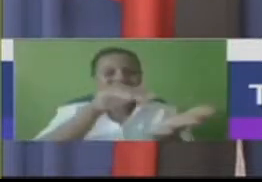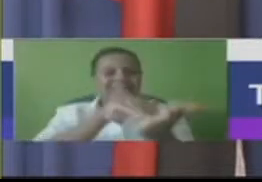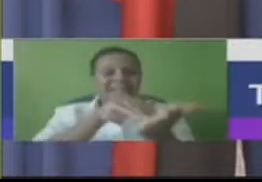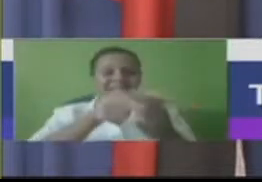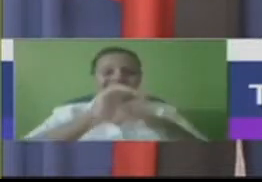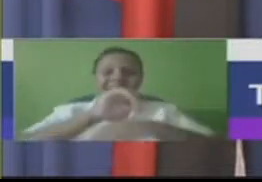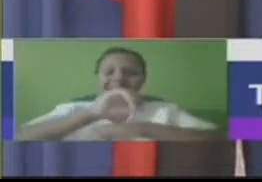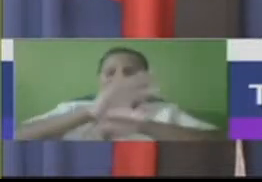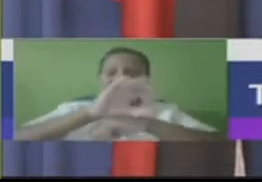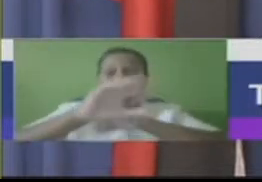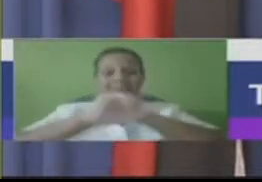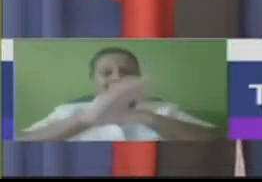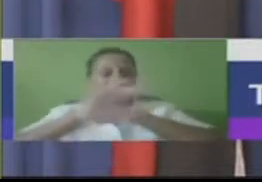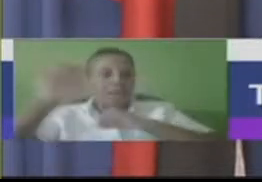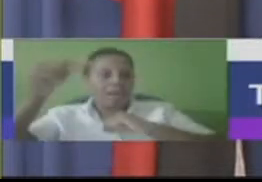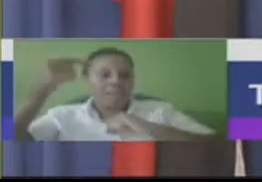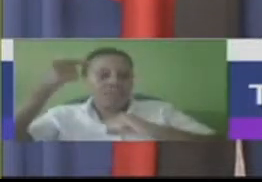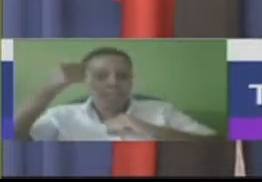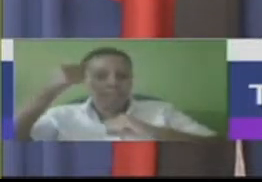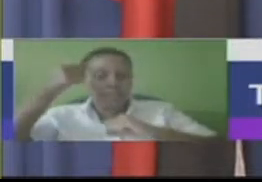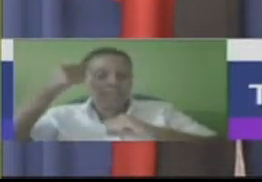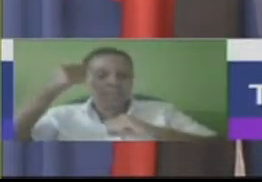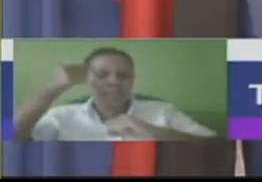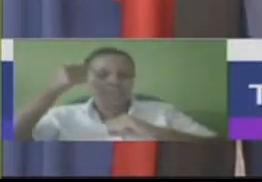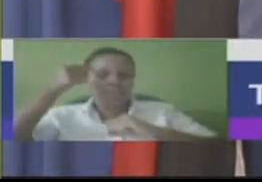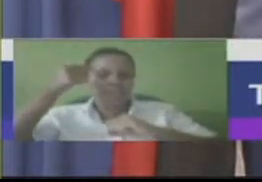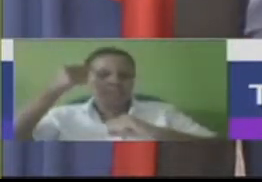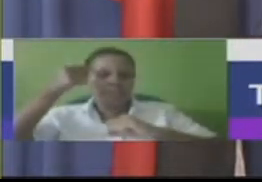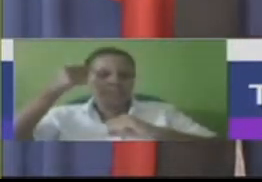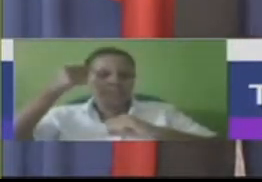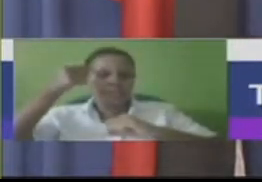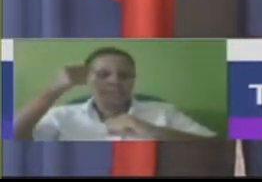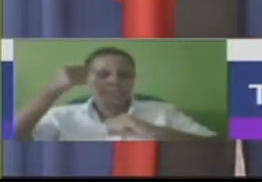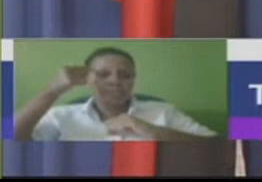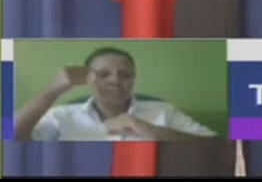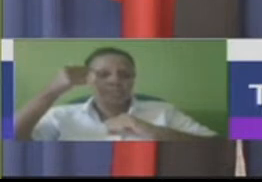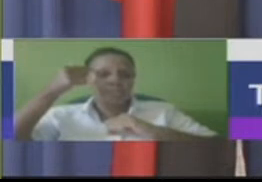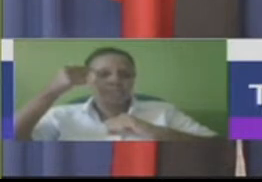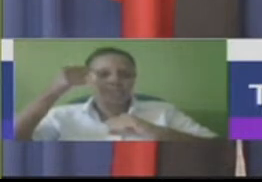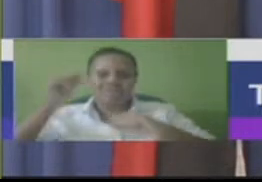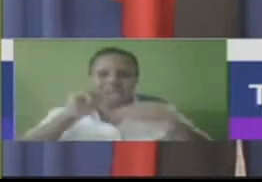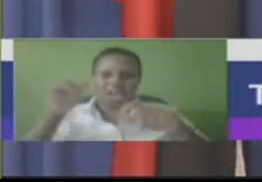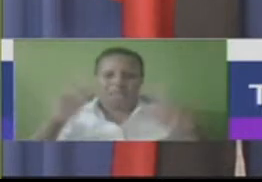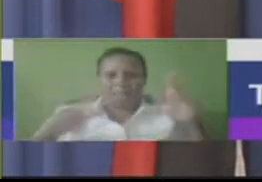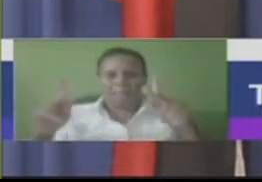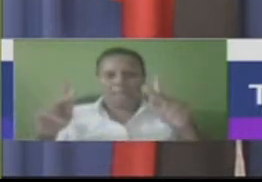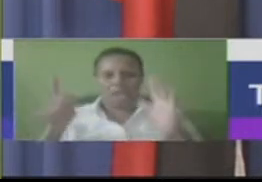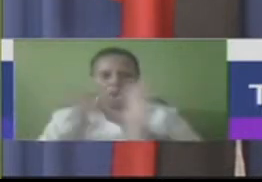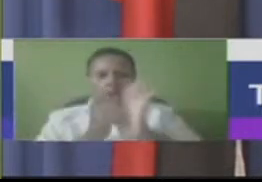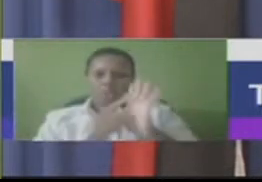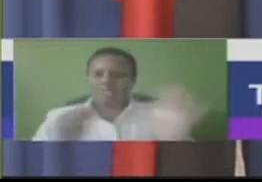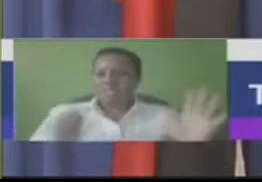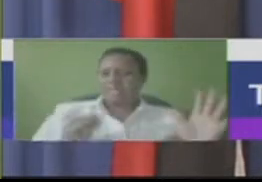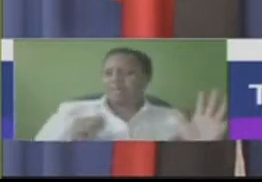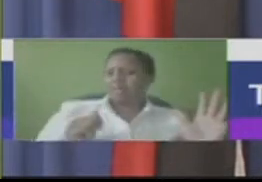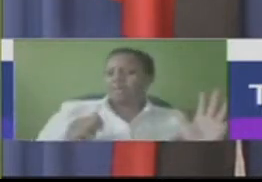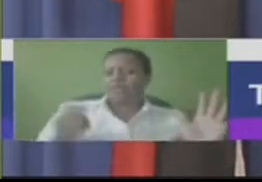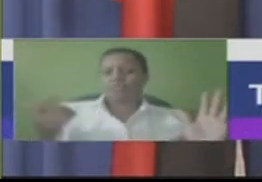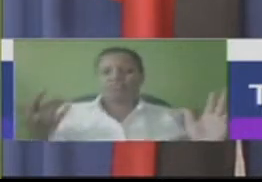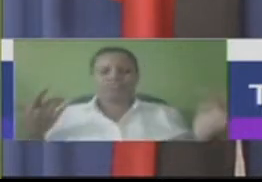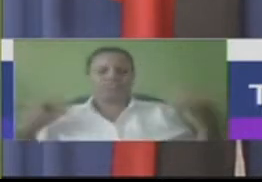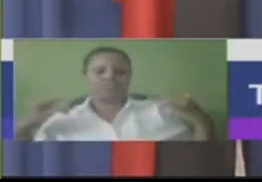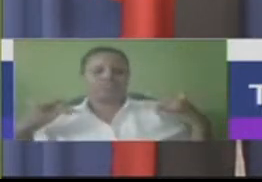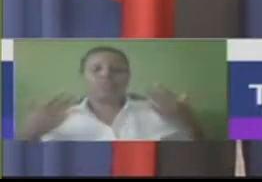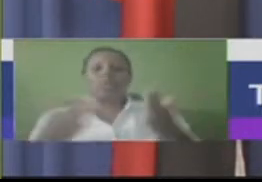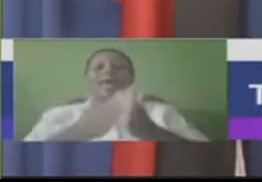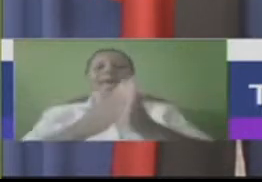to arrogate unto themselves the authority to make this call. We simply ask you